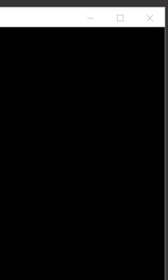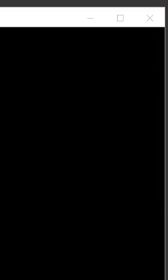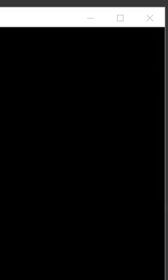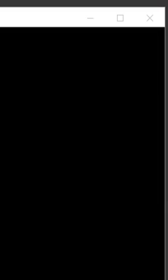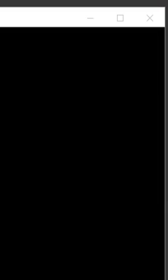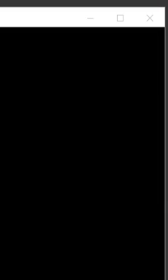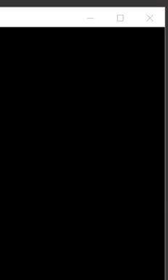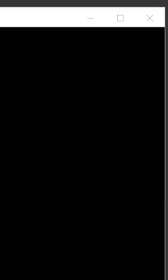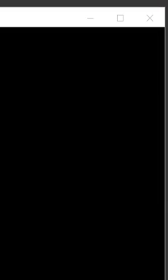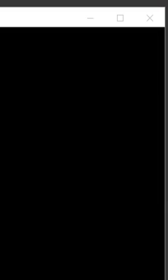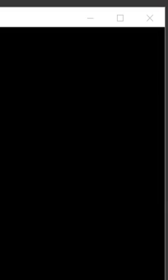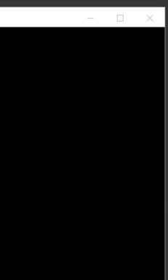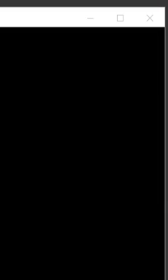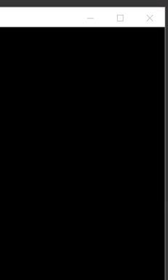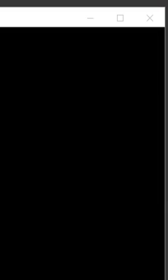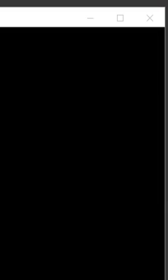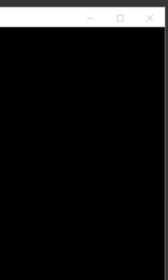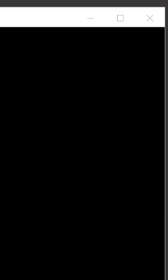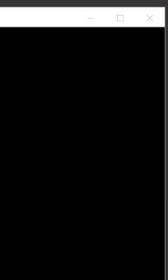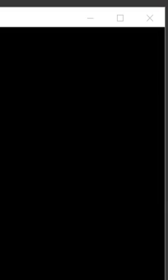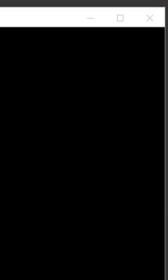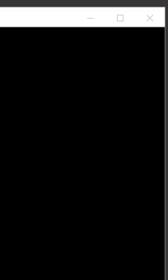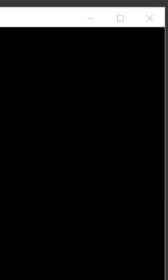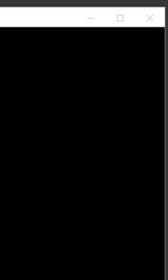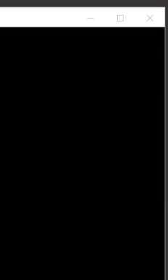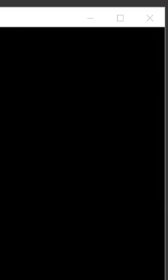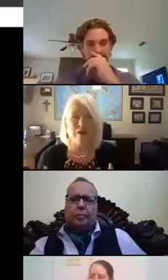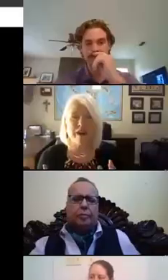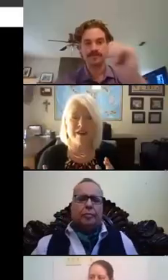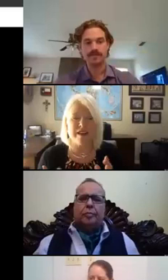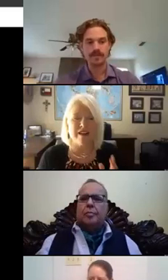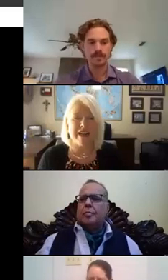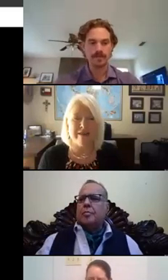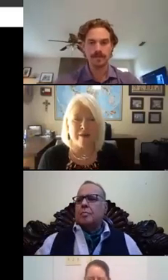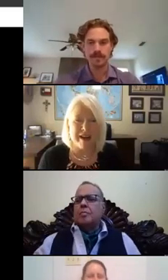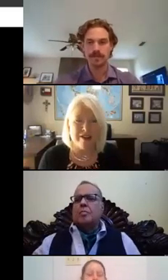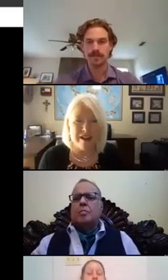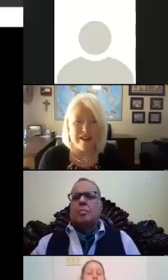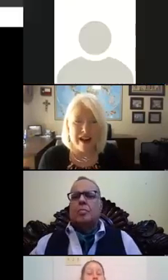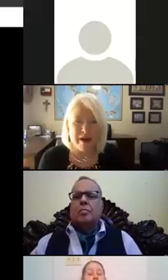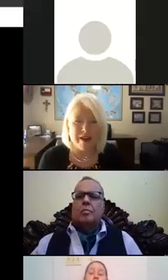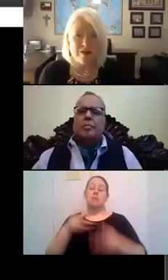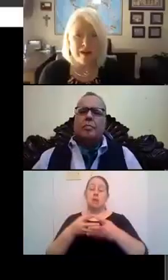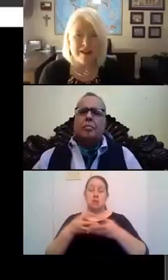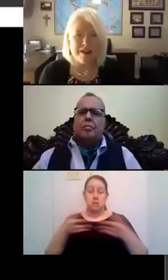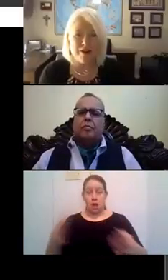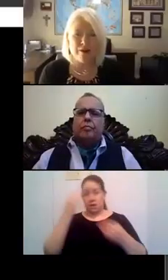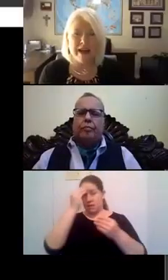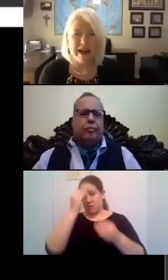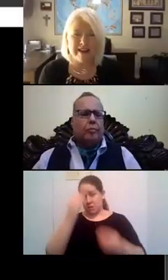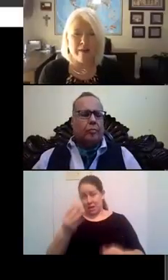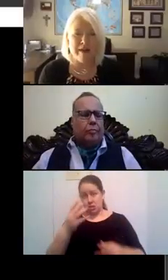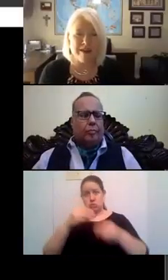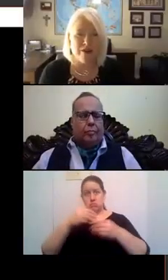Thanks, Melinda. Thanks, Matt. Thanks, Emily. Yeah, so this was a lot of information that we just wanted